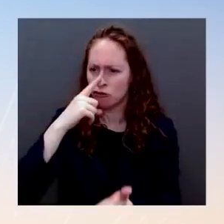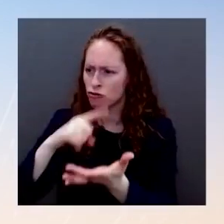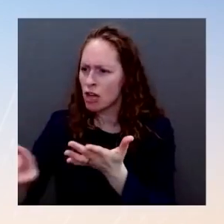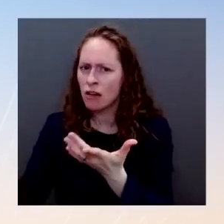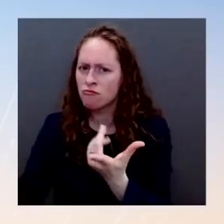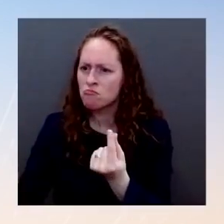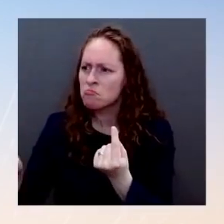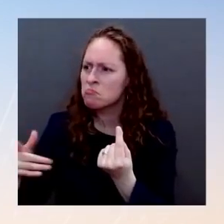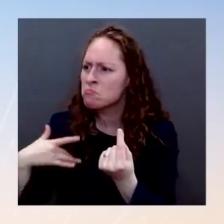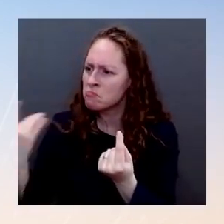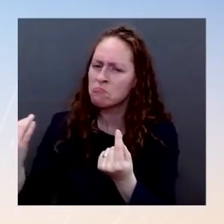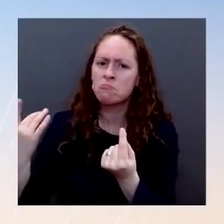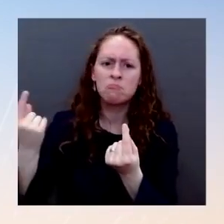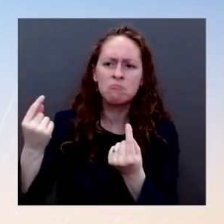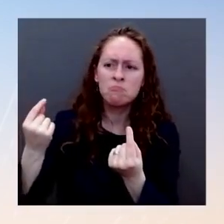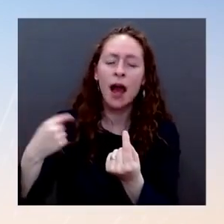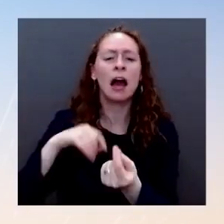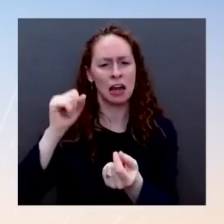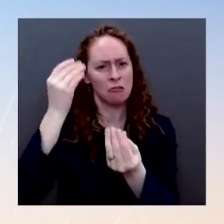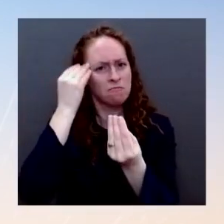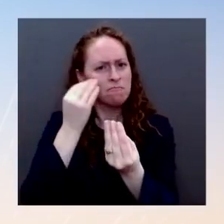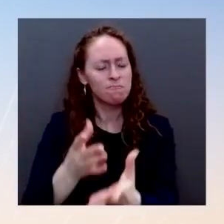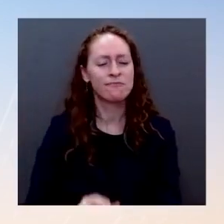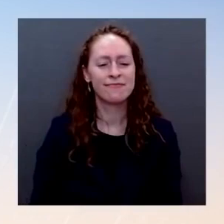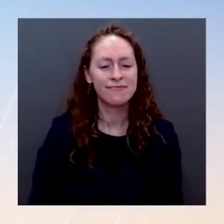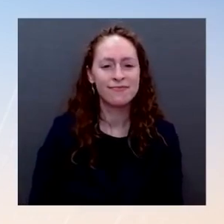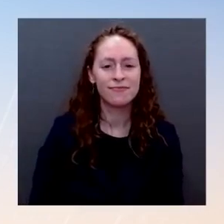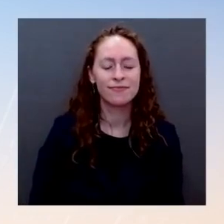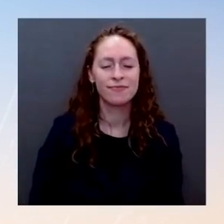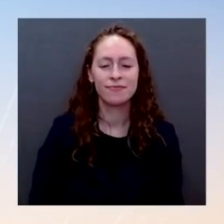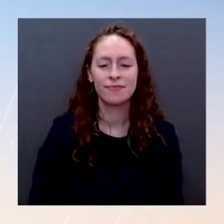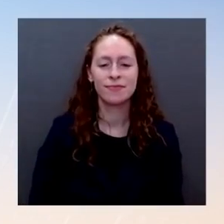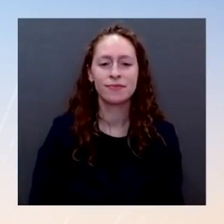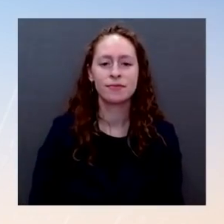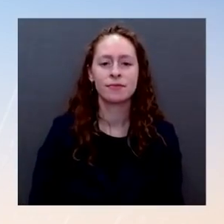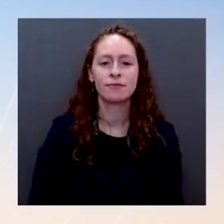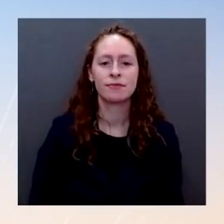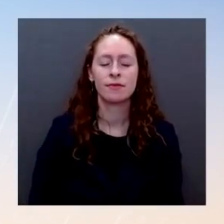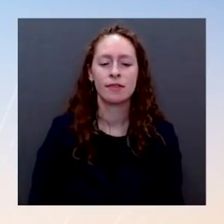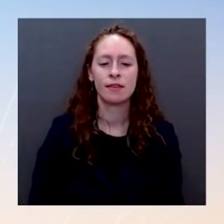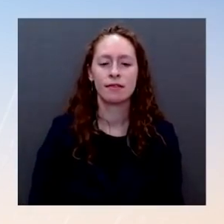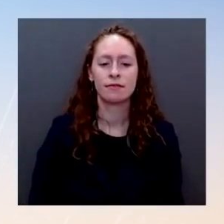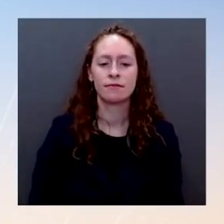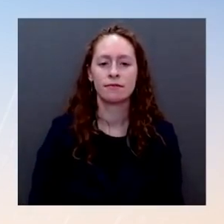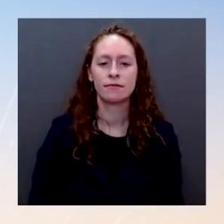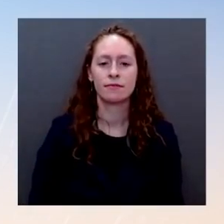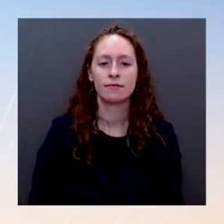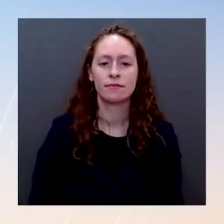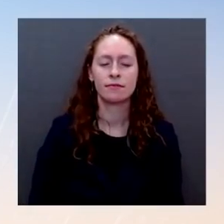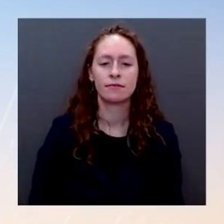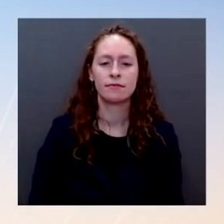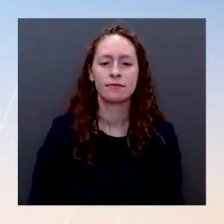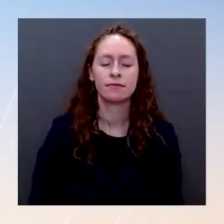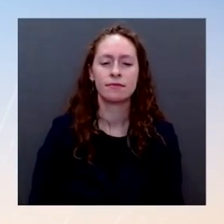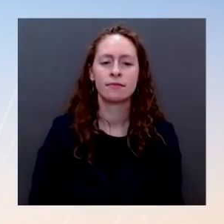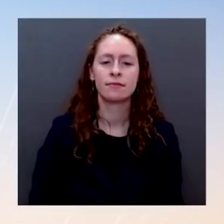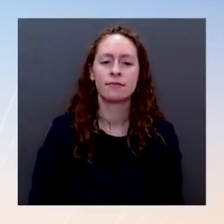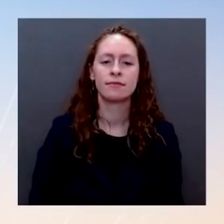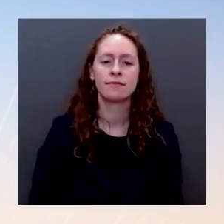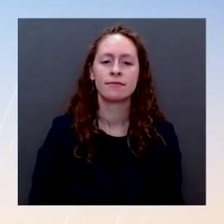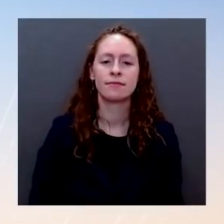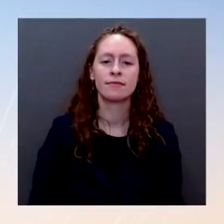of topics, if you don't mind. As you know, the anniversary of the opening of Guantanamo Bay Detention Facility is next week. Yeah.